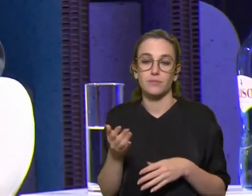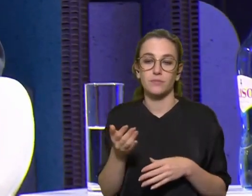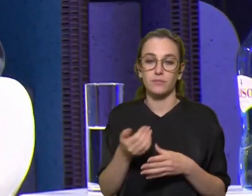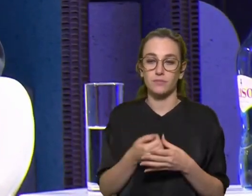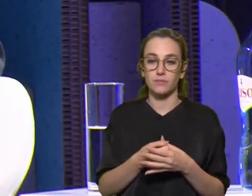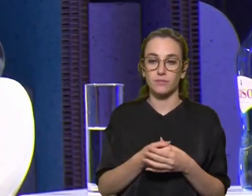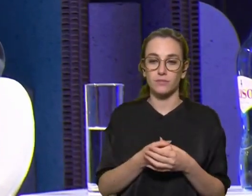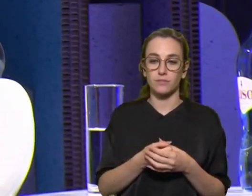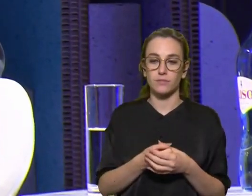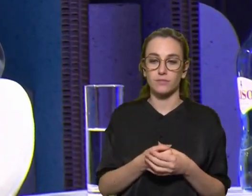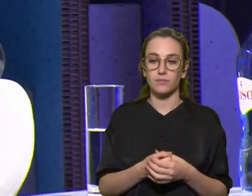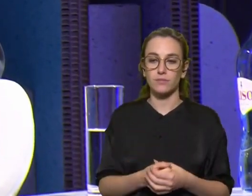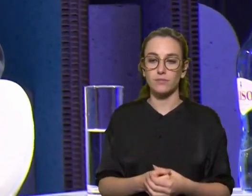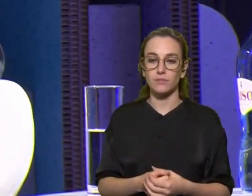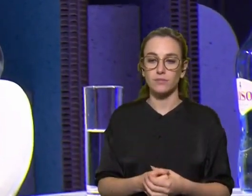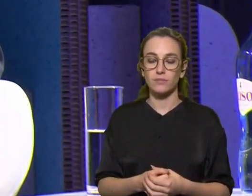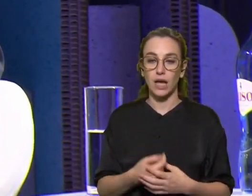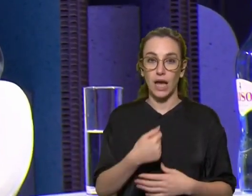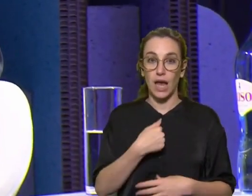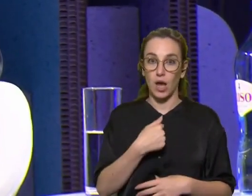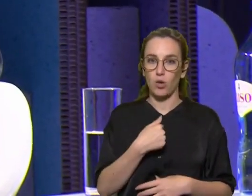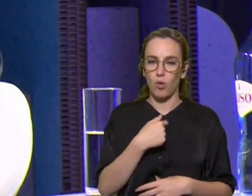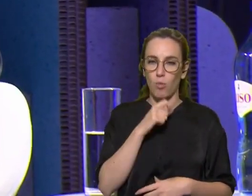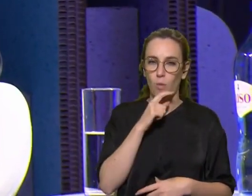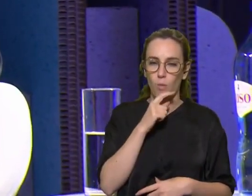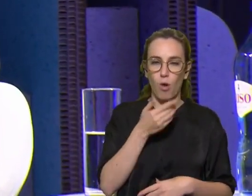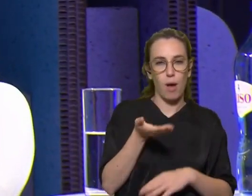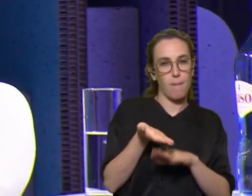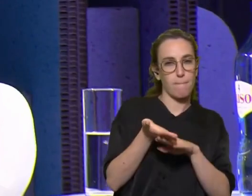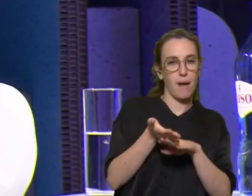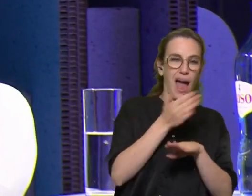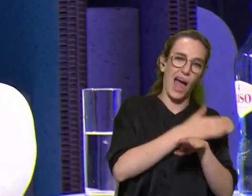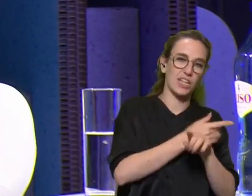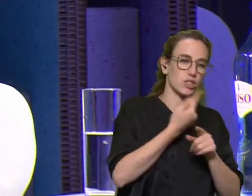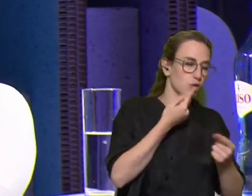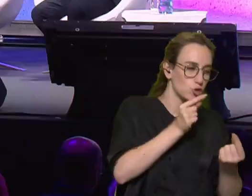work, and why are they so decisive? I